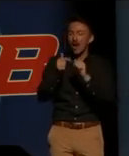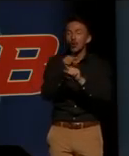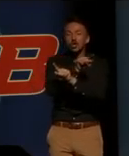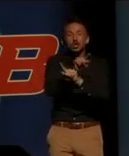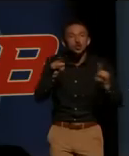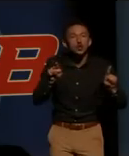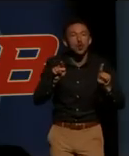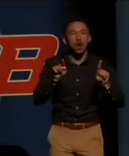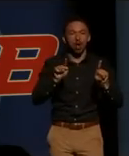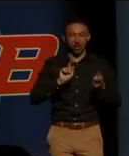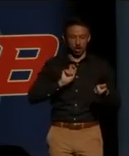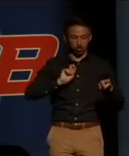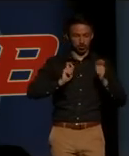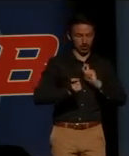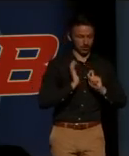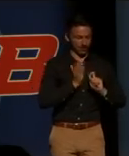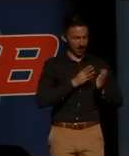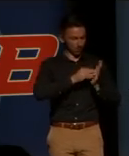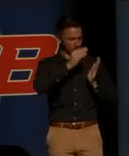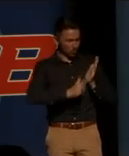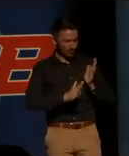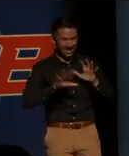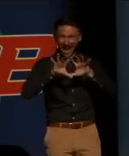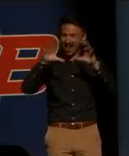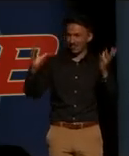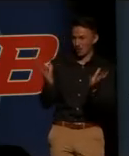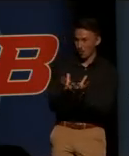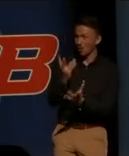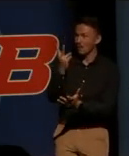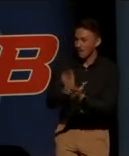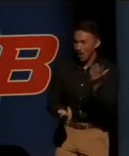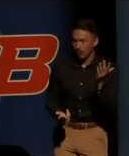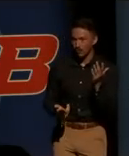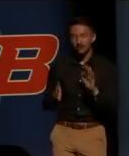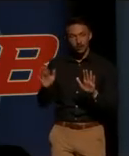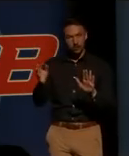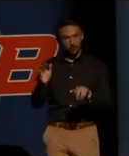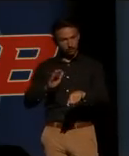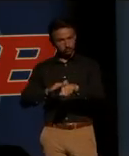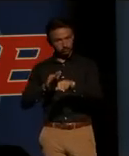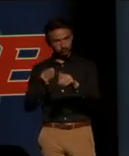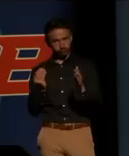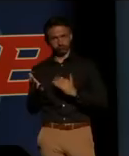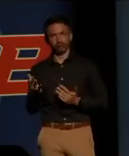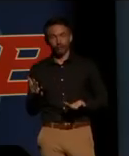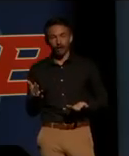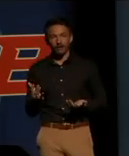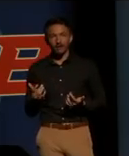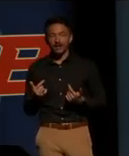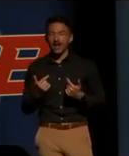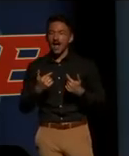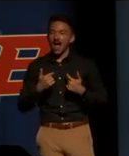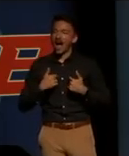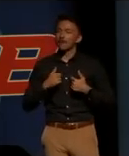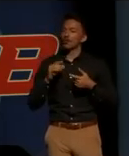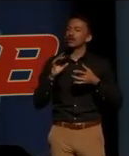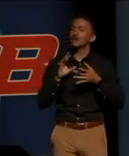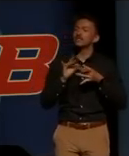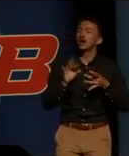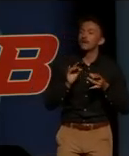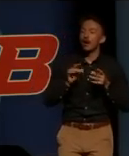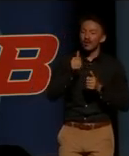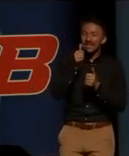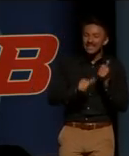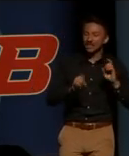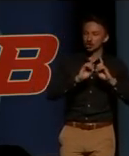our students and for the world. So to give you a heads up, I'm going to go through all of the divisions of the